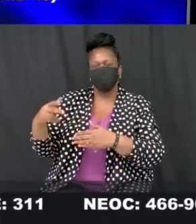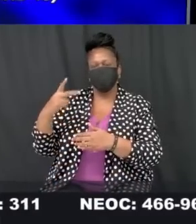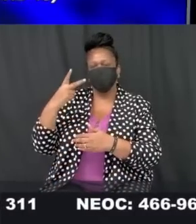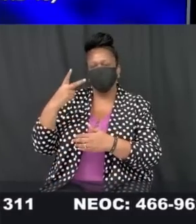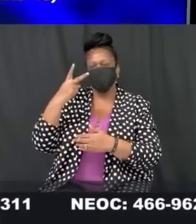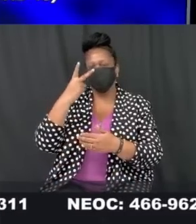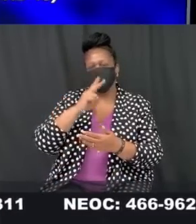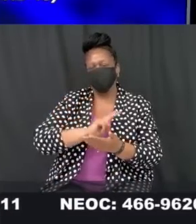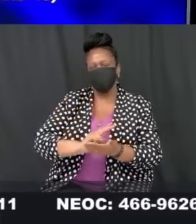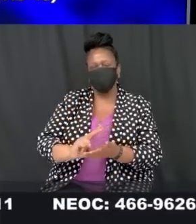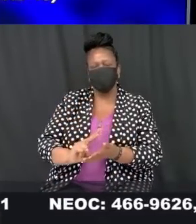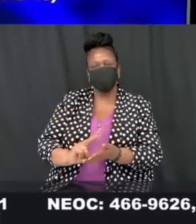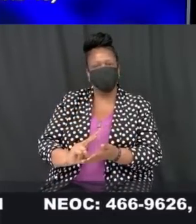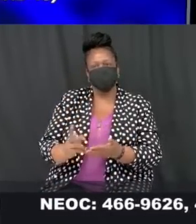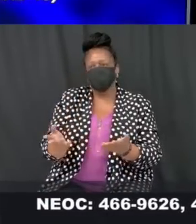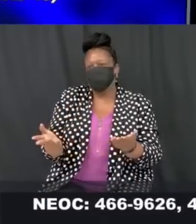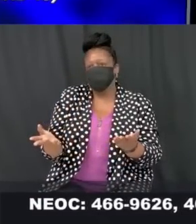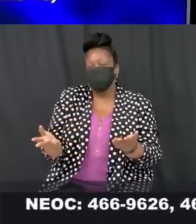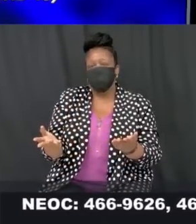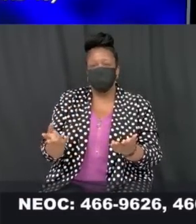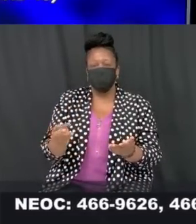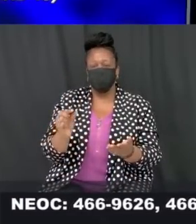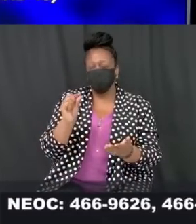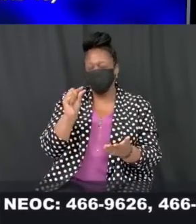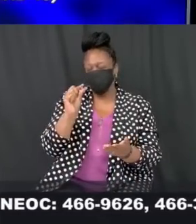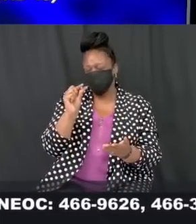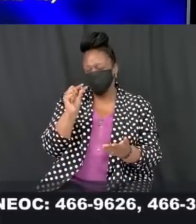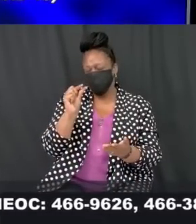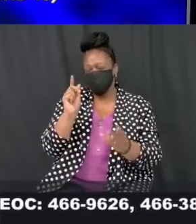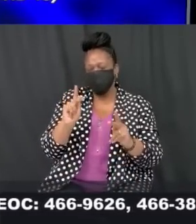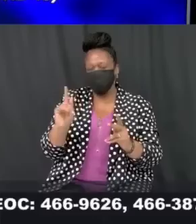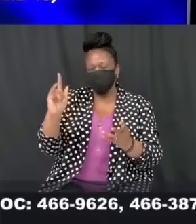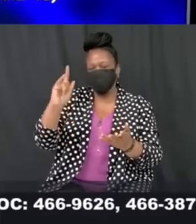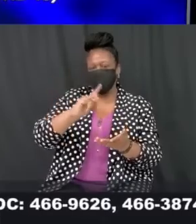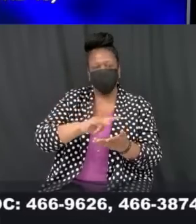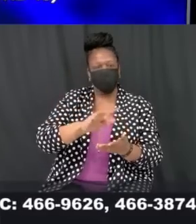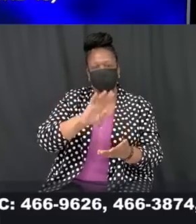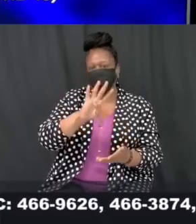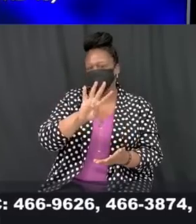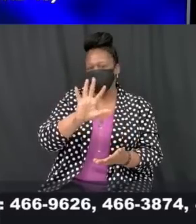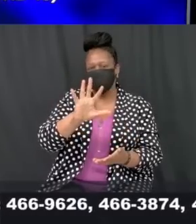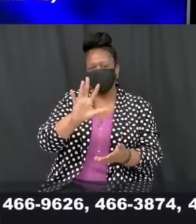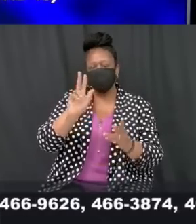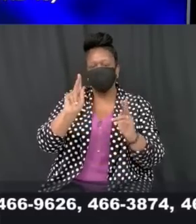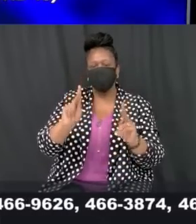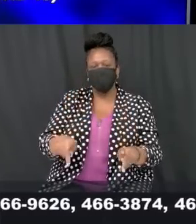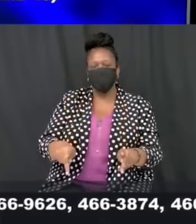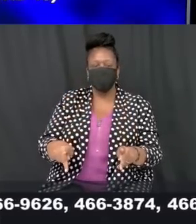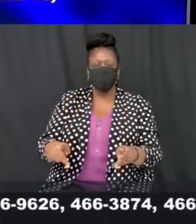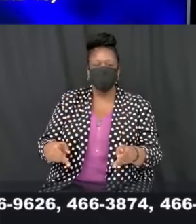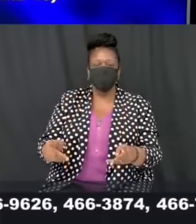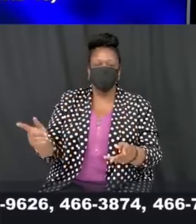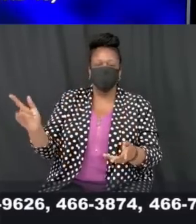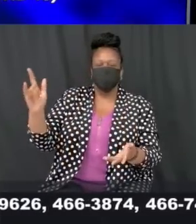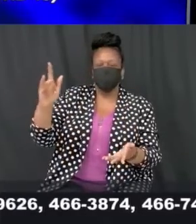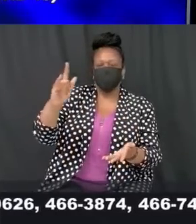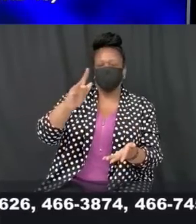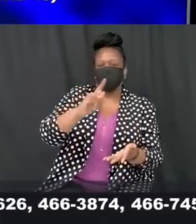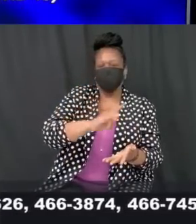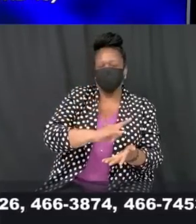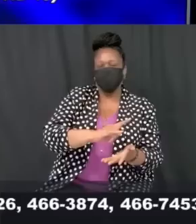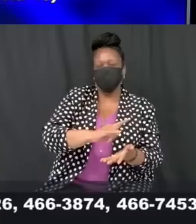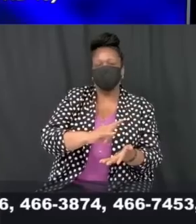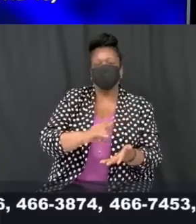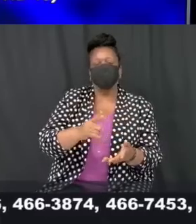few inbound passengers, probably about 4 or 5. I don't have the specific number